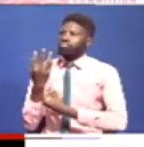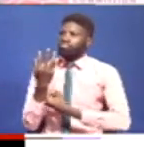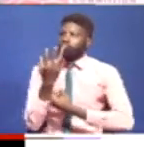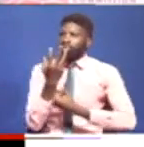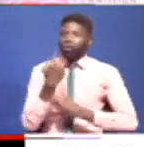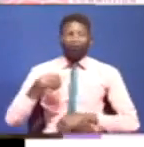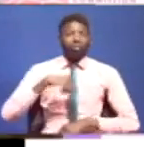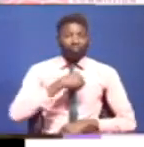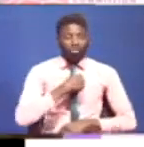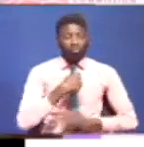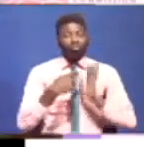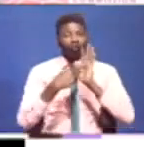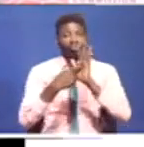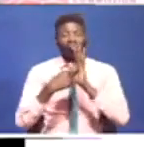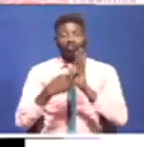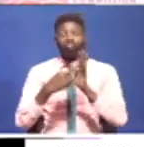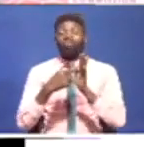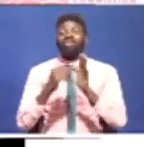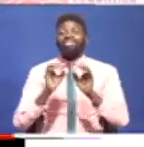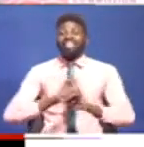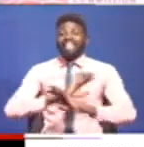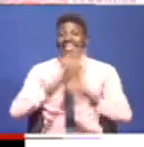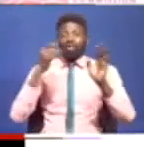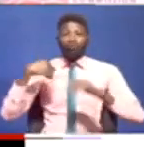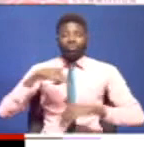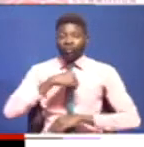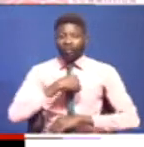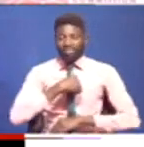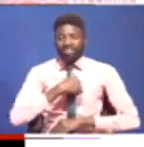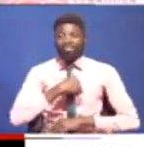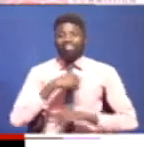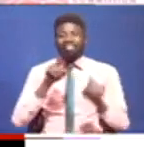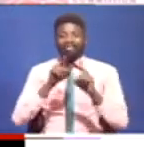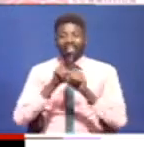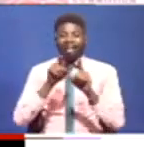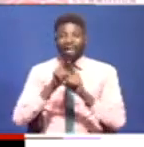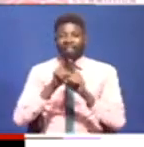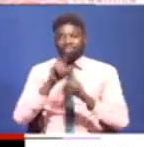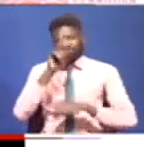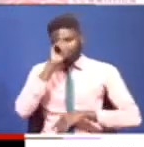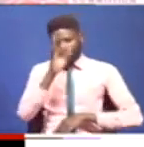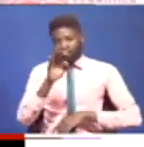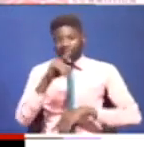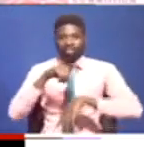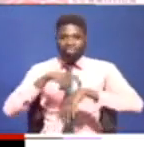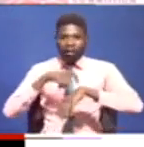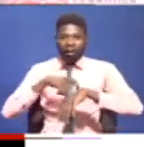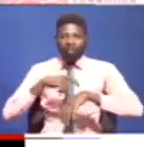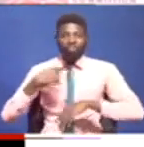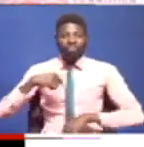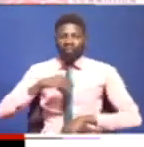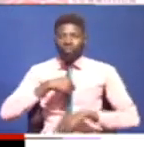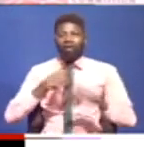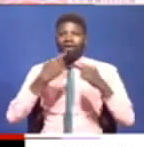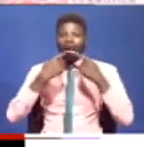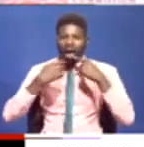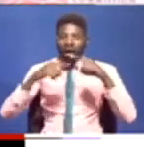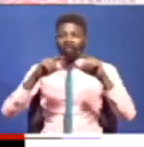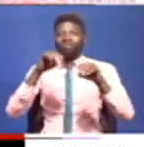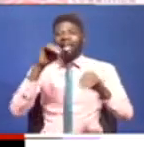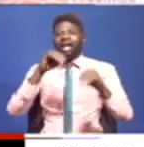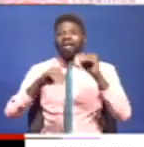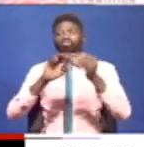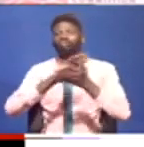sign that we mean business when we declare Elections Bila